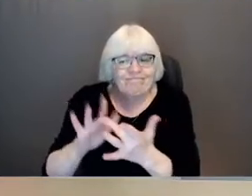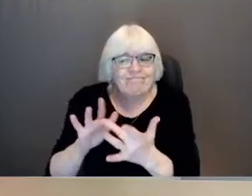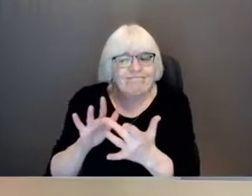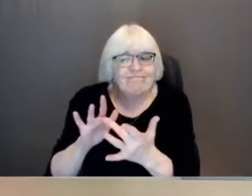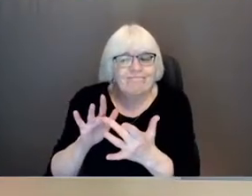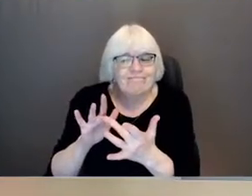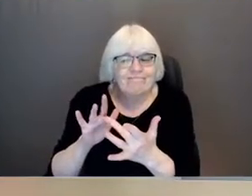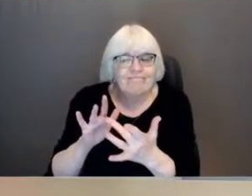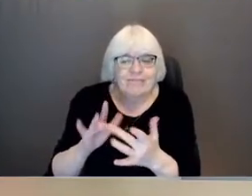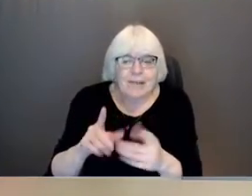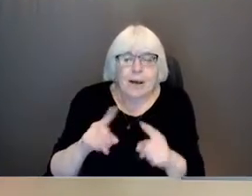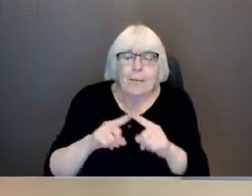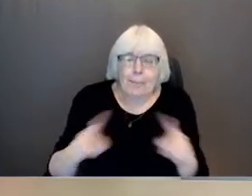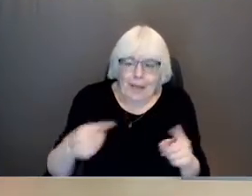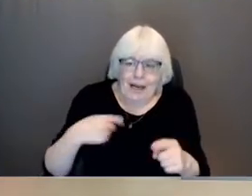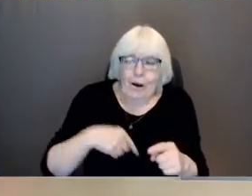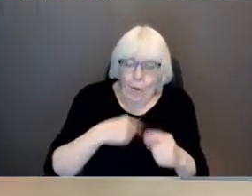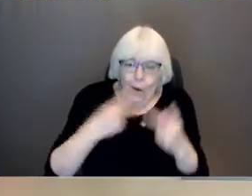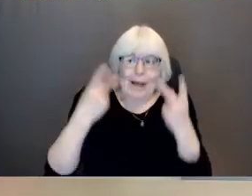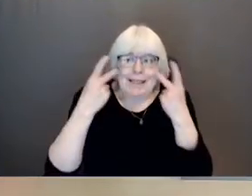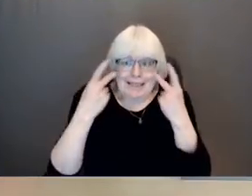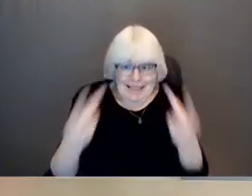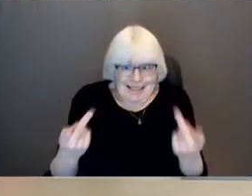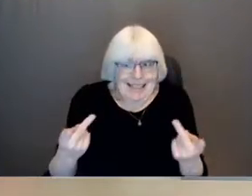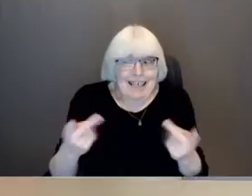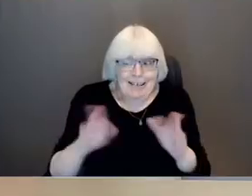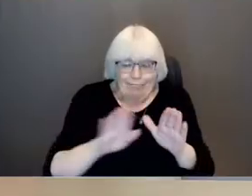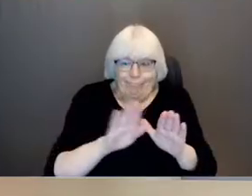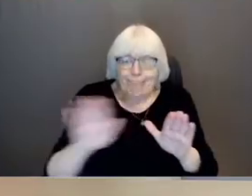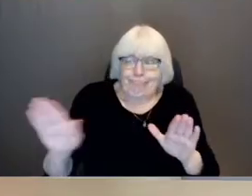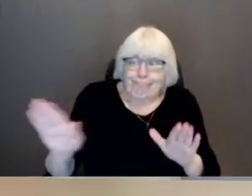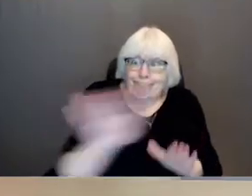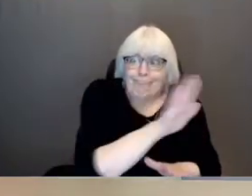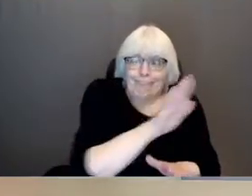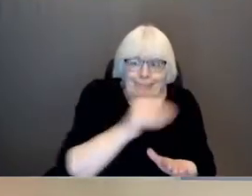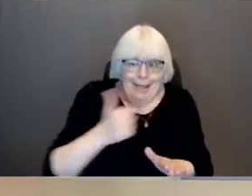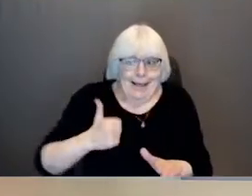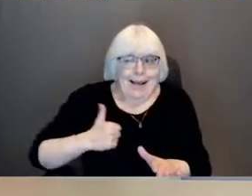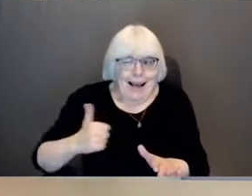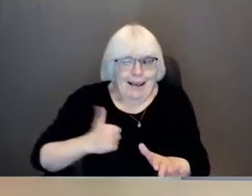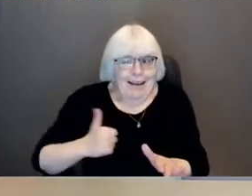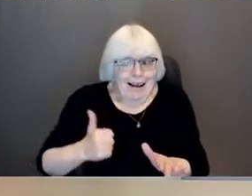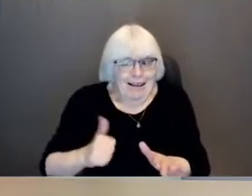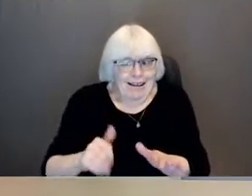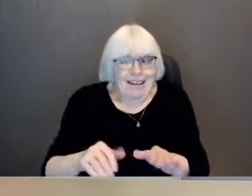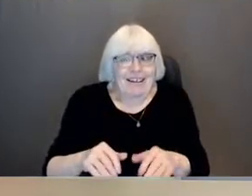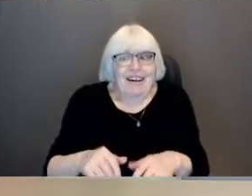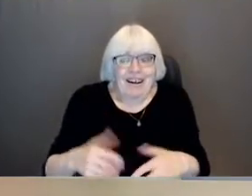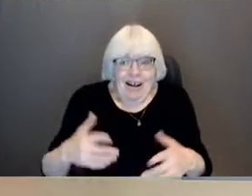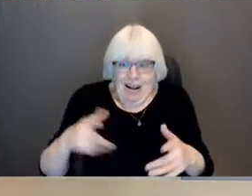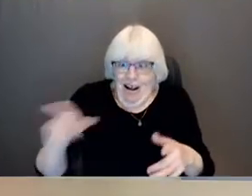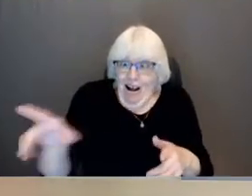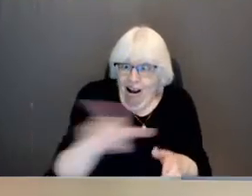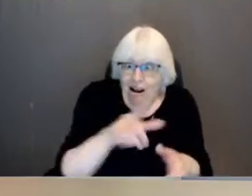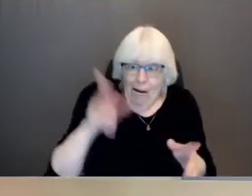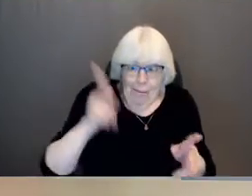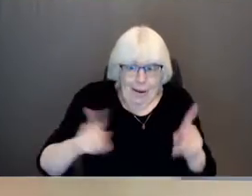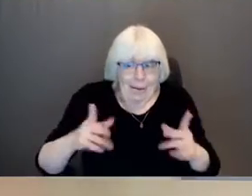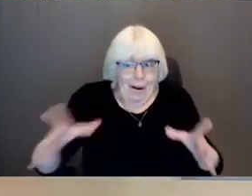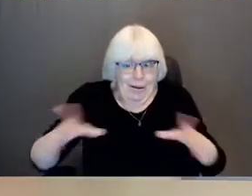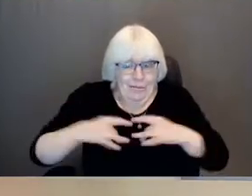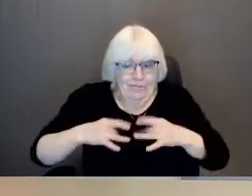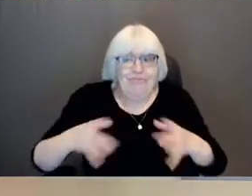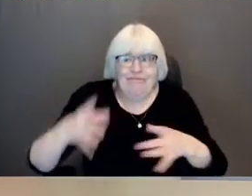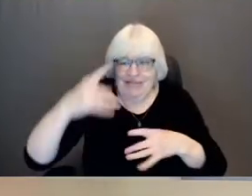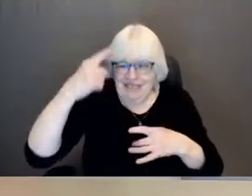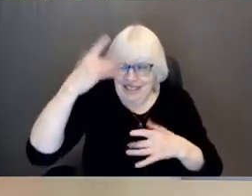country and even internationally. So it is something that we are going to all have to look at.